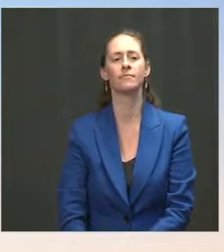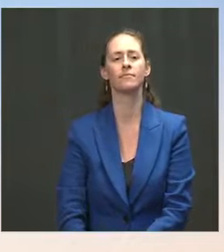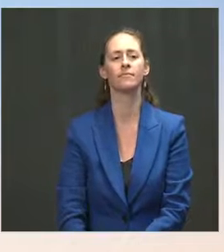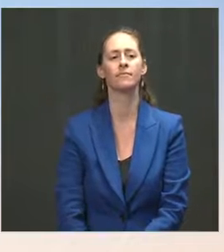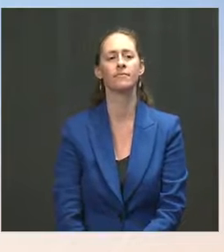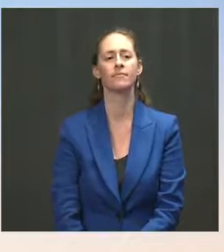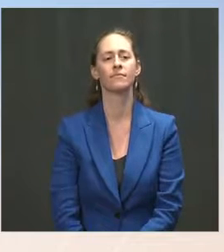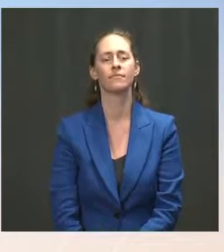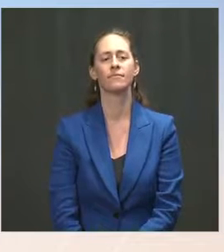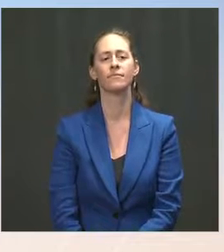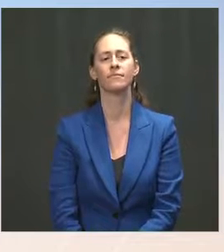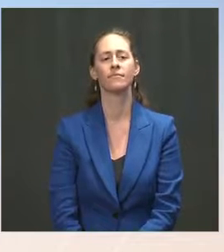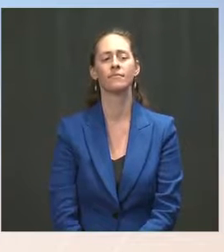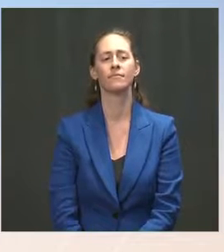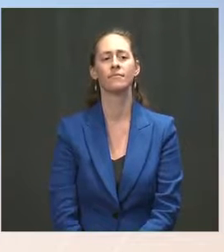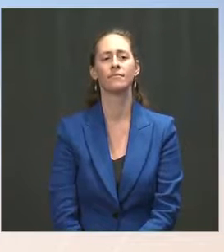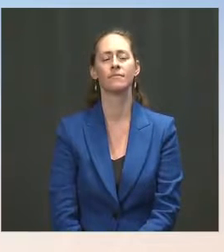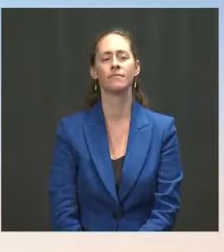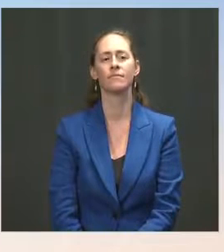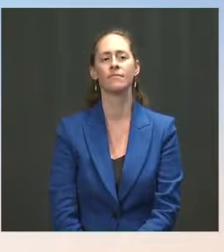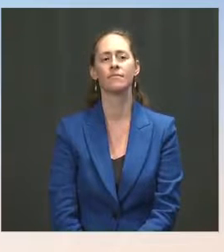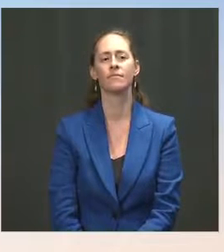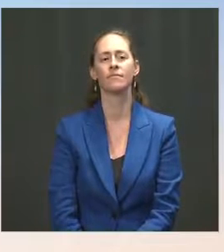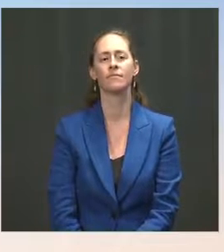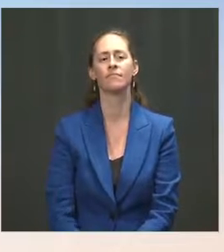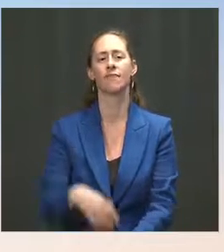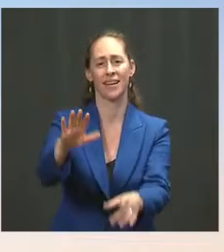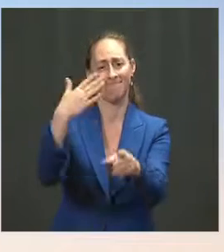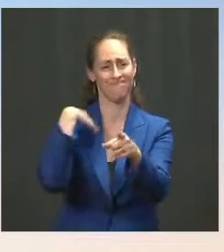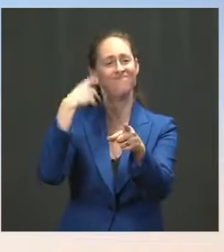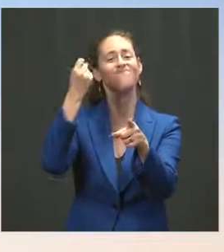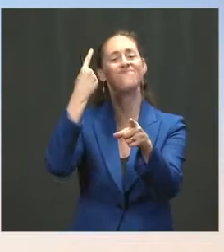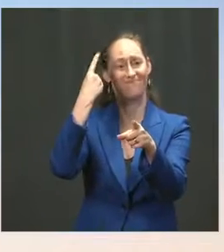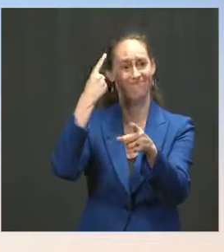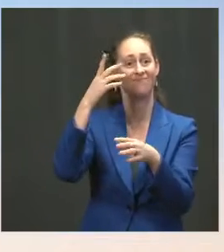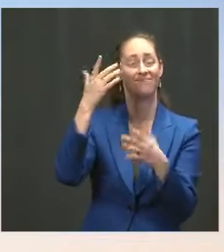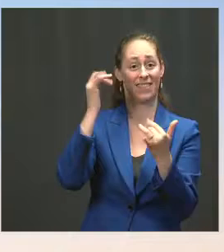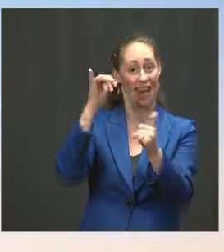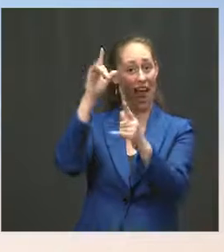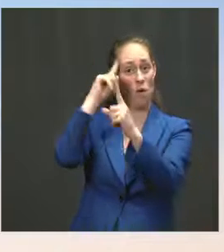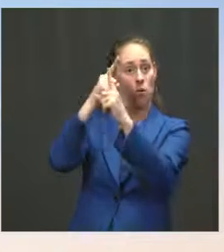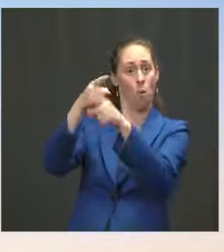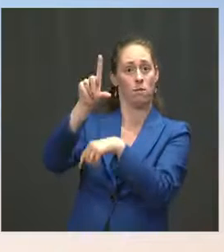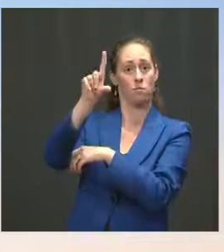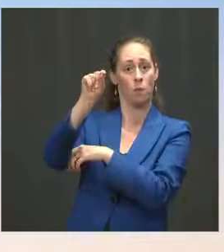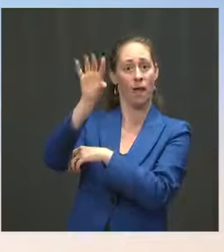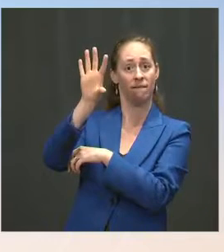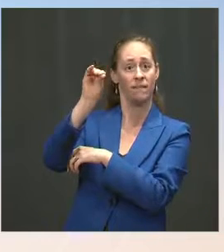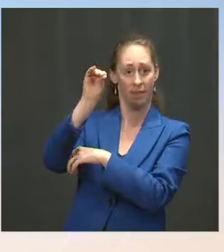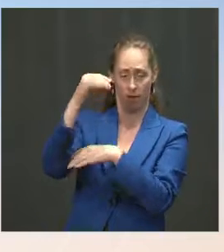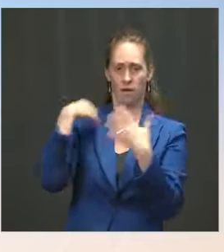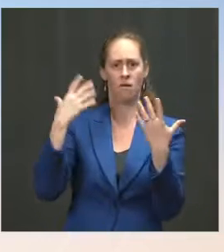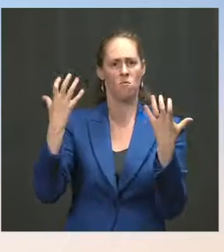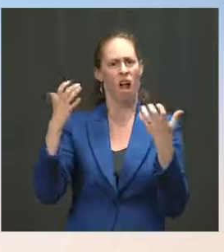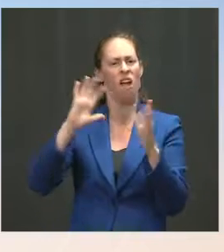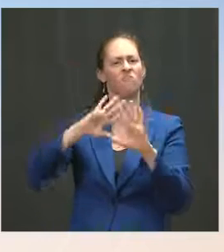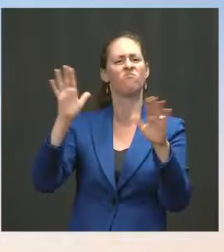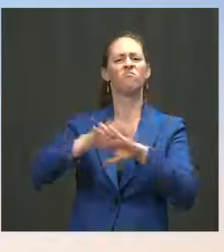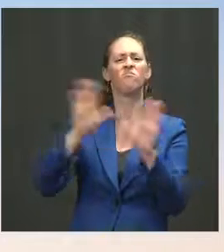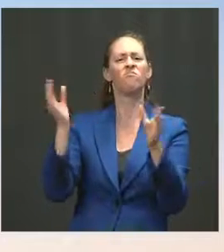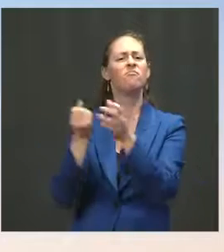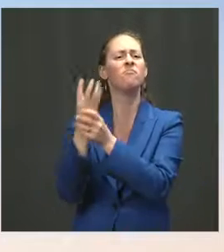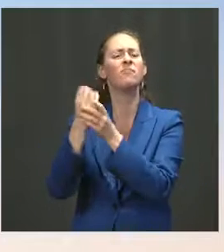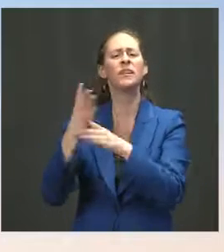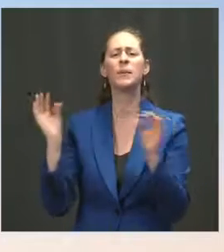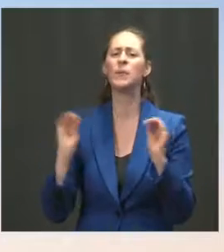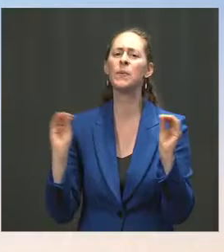to transition to net zero by 2050 and a clean power sector by 2035 are related to domestic production at home. I would just